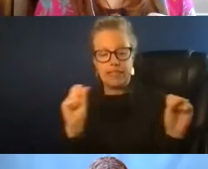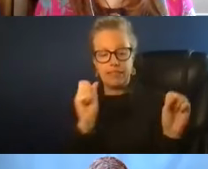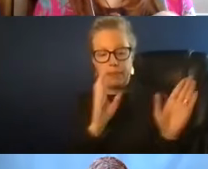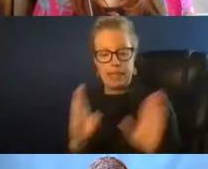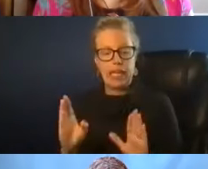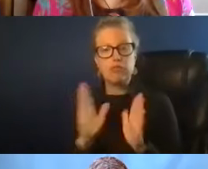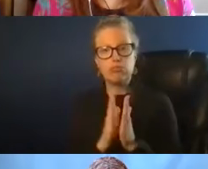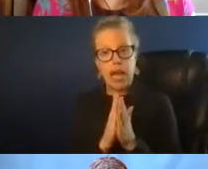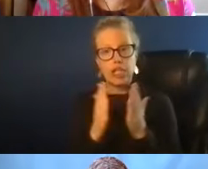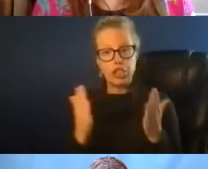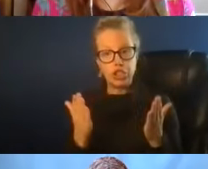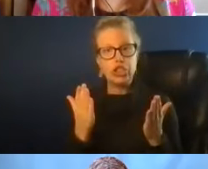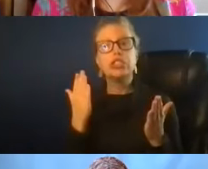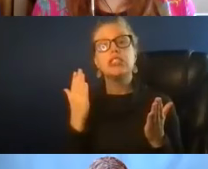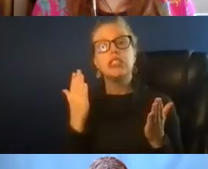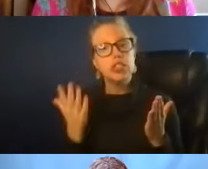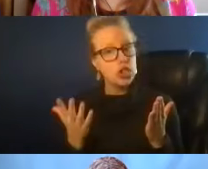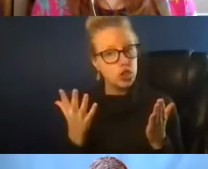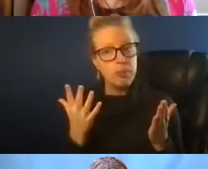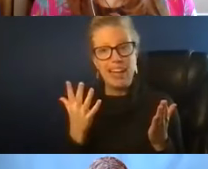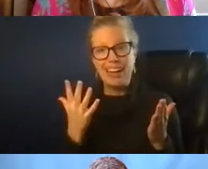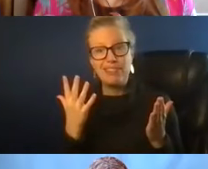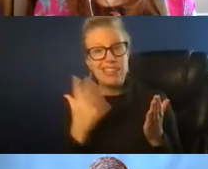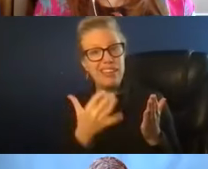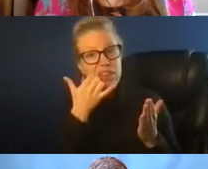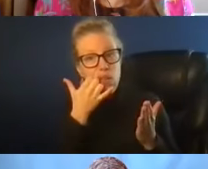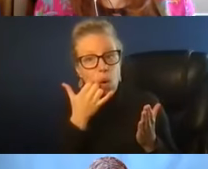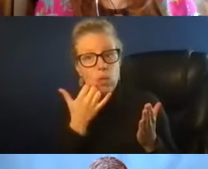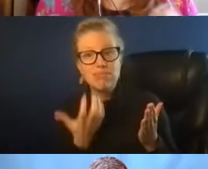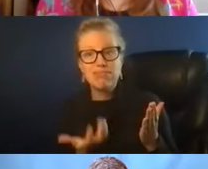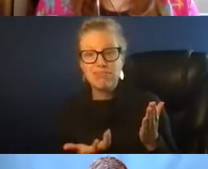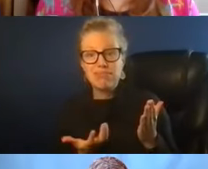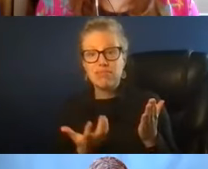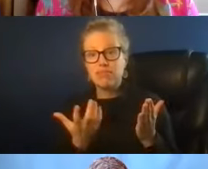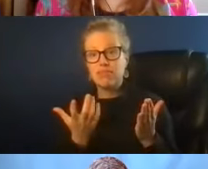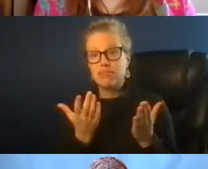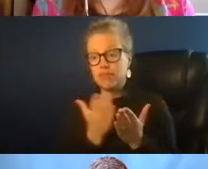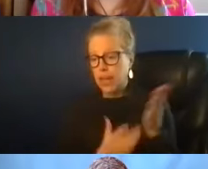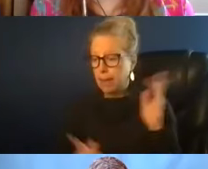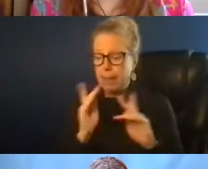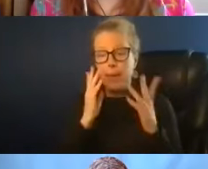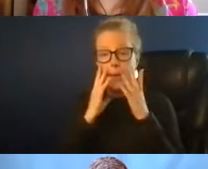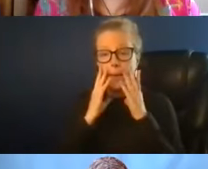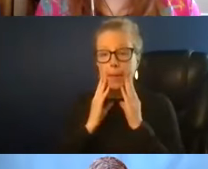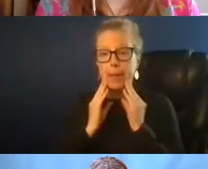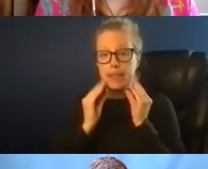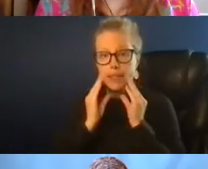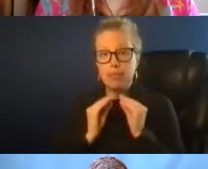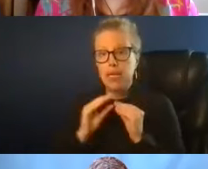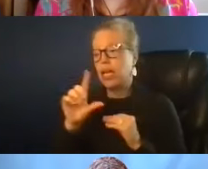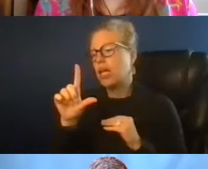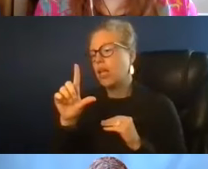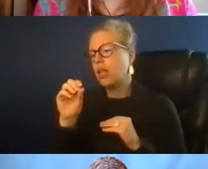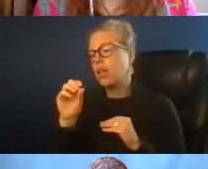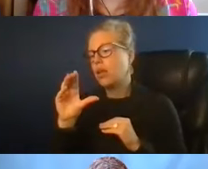because you may need to leave your phone. For folks who are experiencing location tracking or stalking,